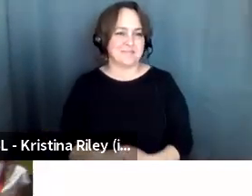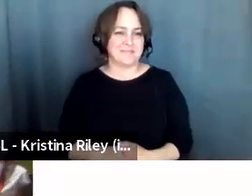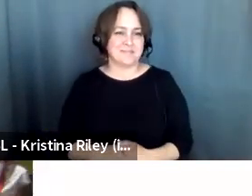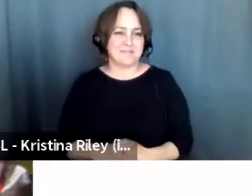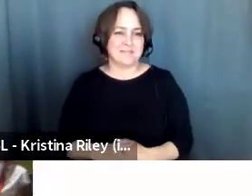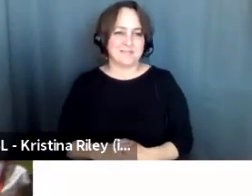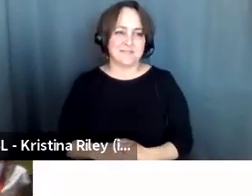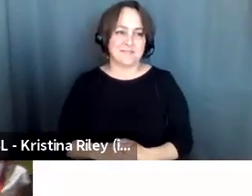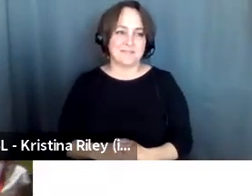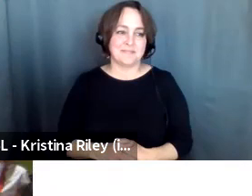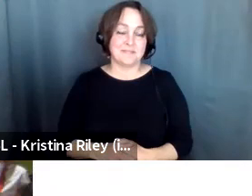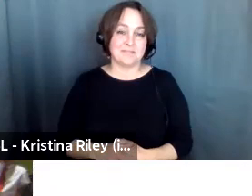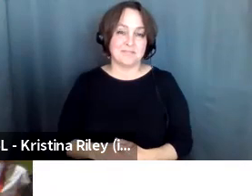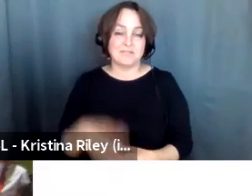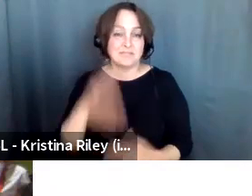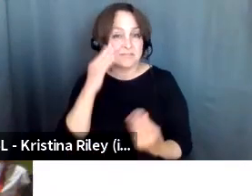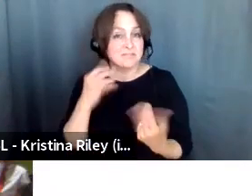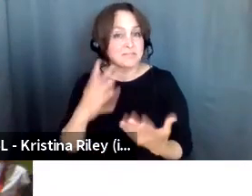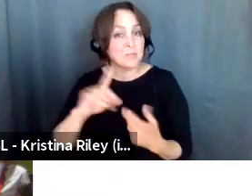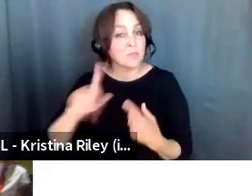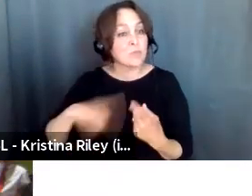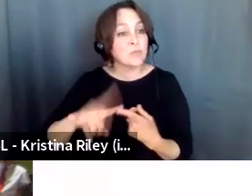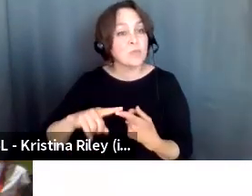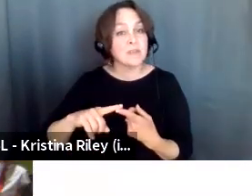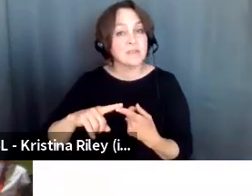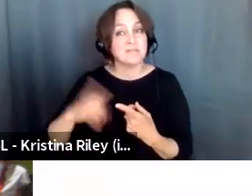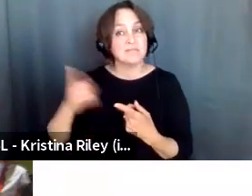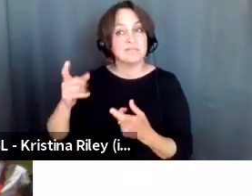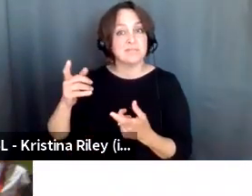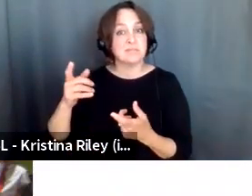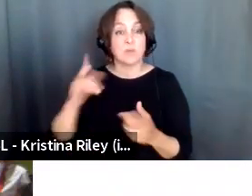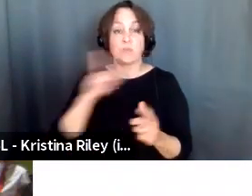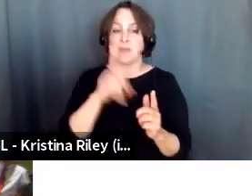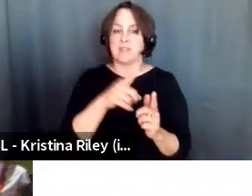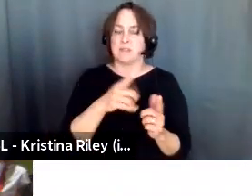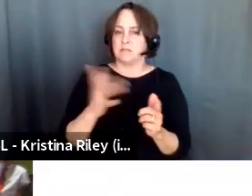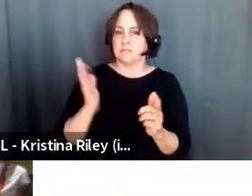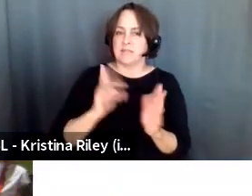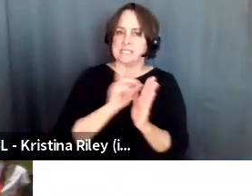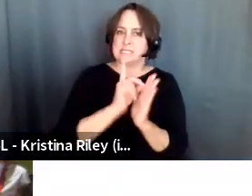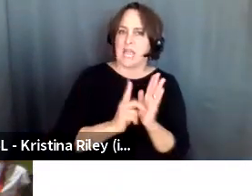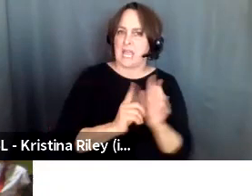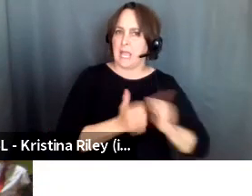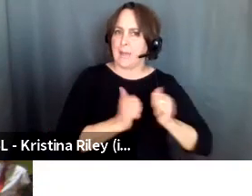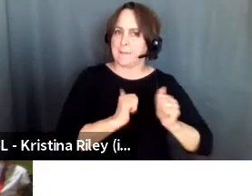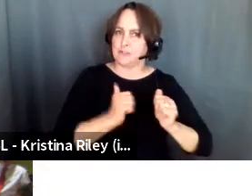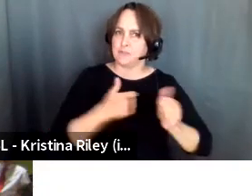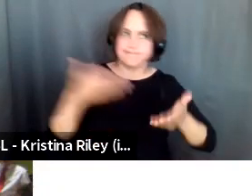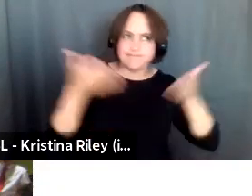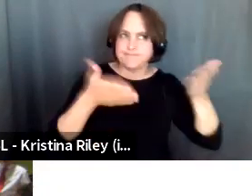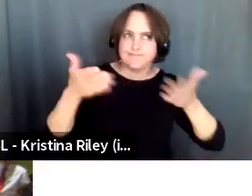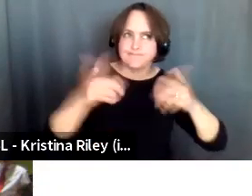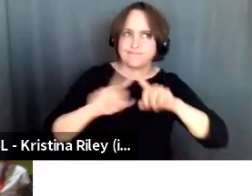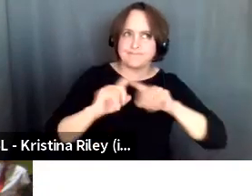So when we were awarded this was a design competition, and we were awarded the